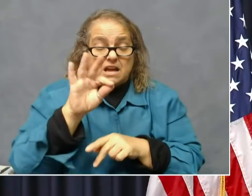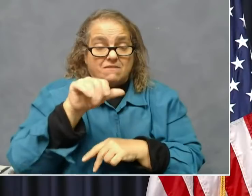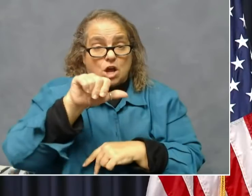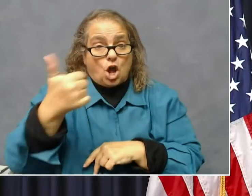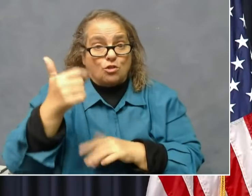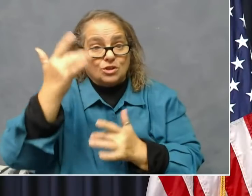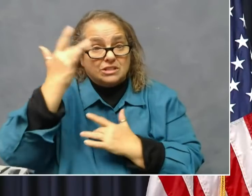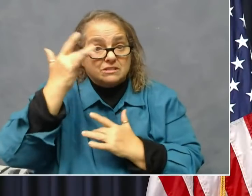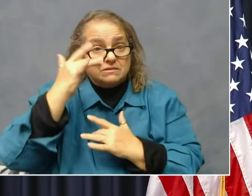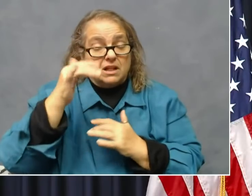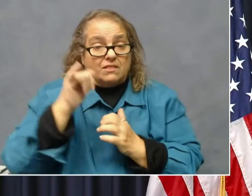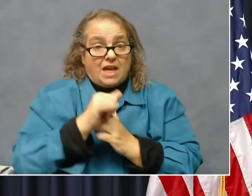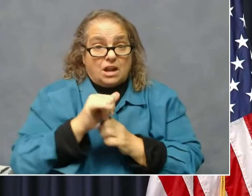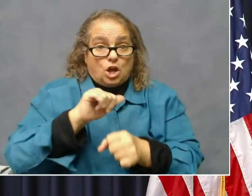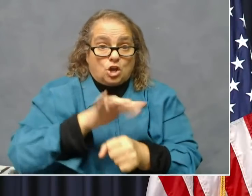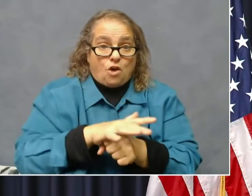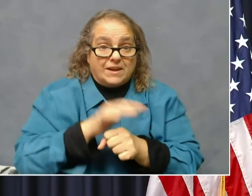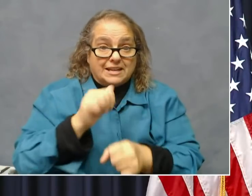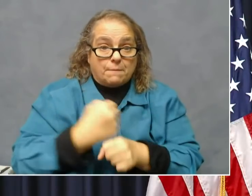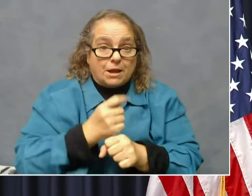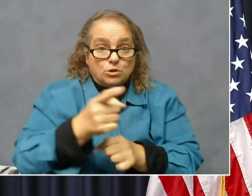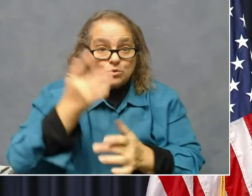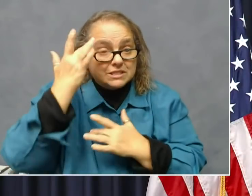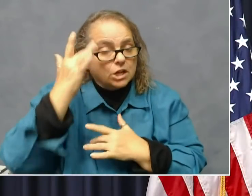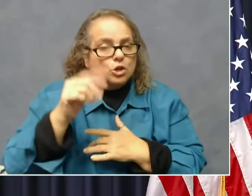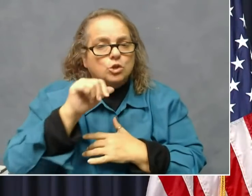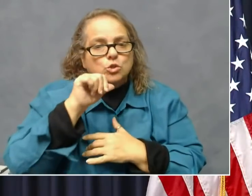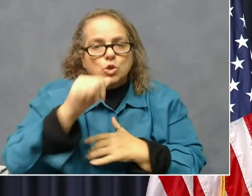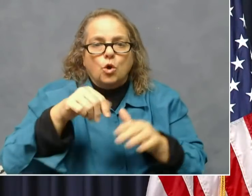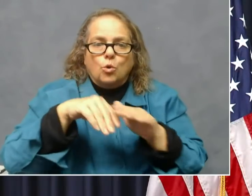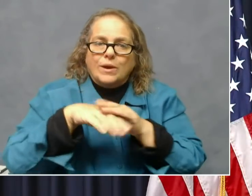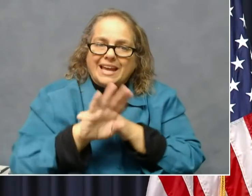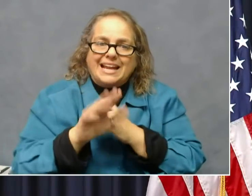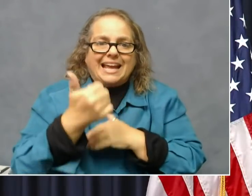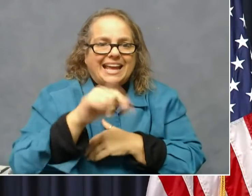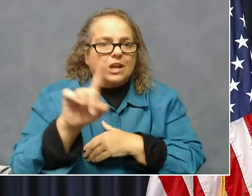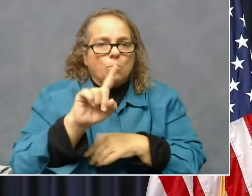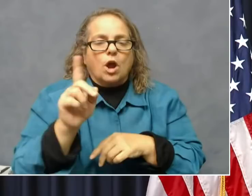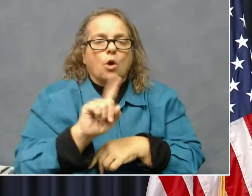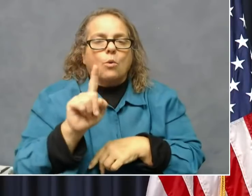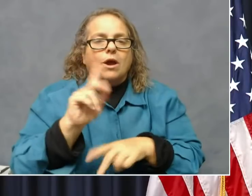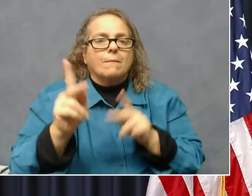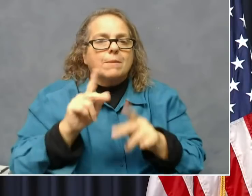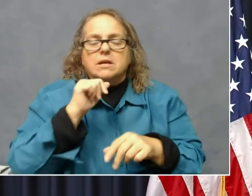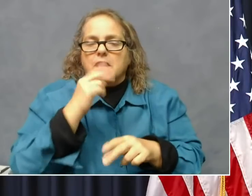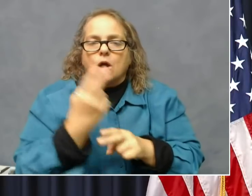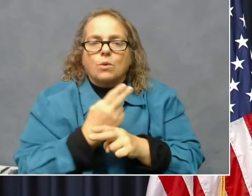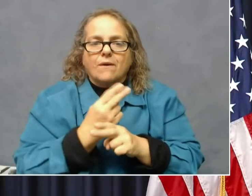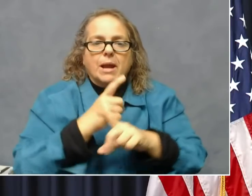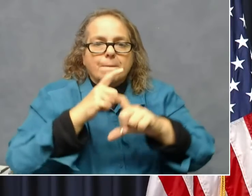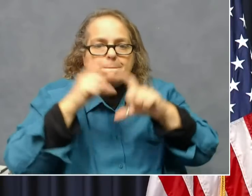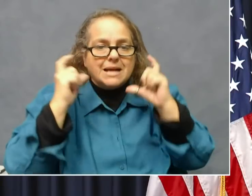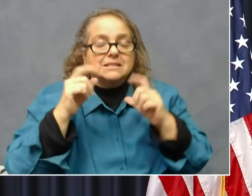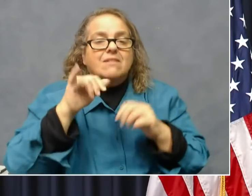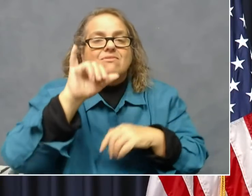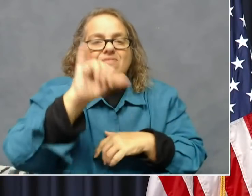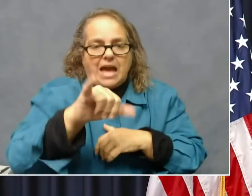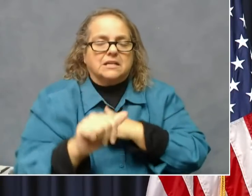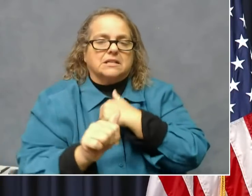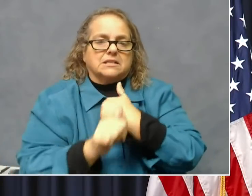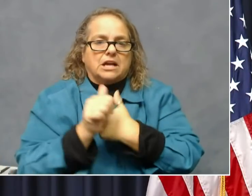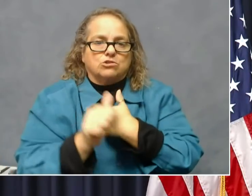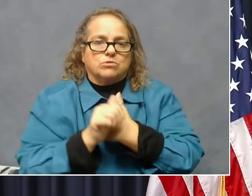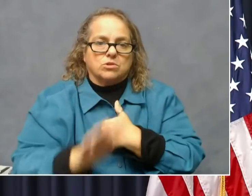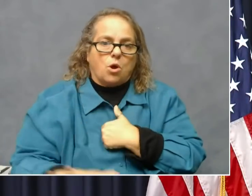preys on, don't go inside anywhere where people aren't wearing masks. It is that dangerous across the country right now.